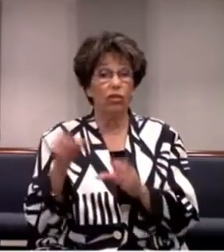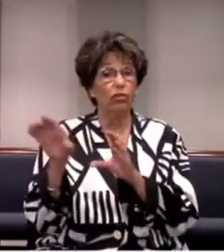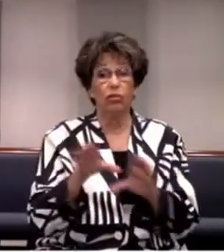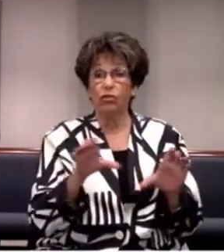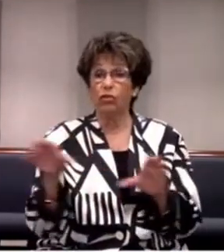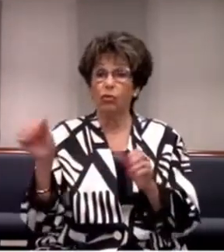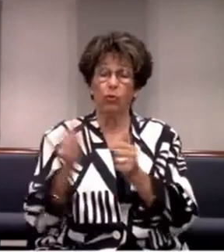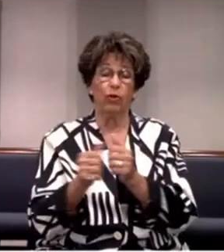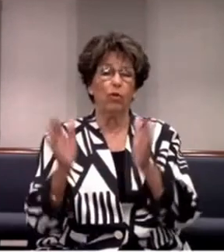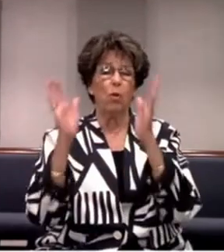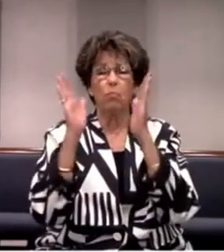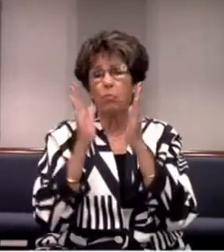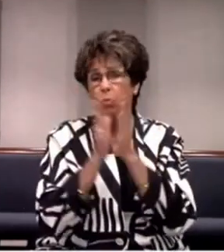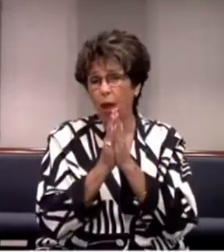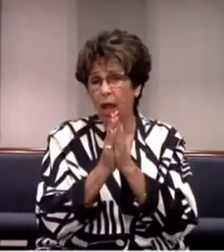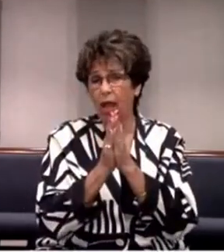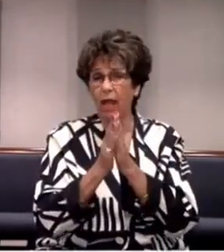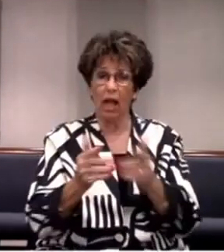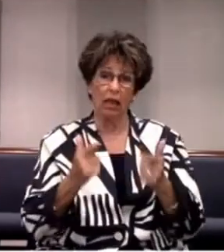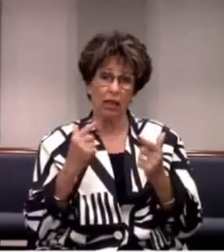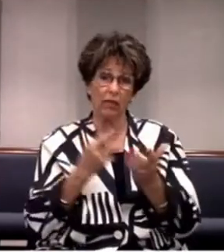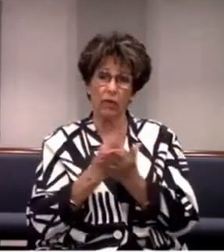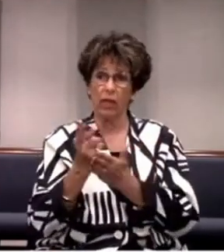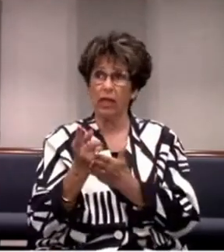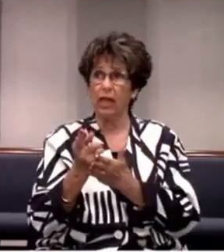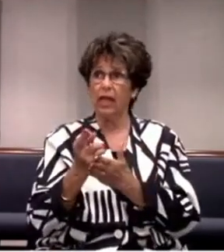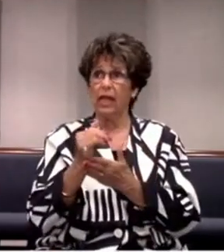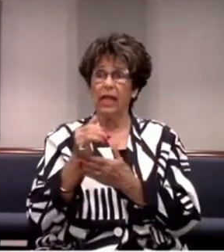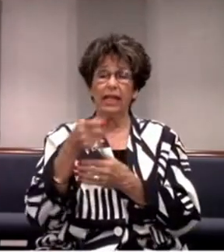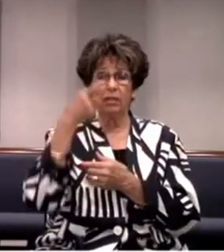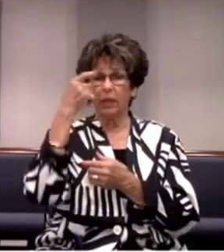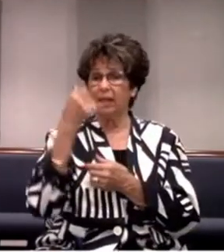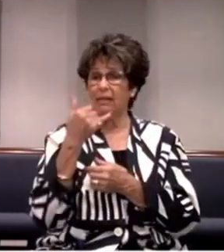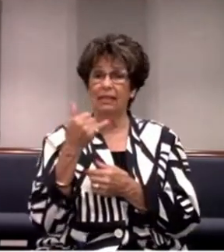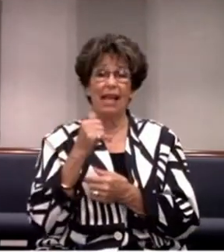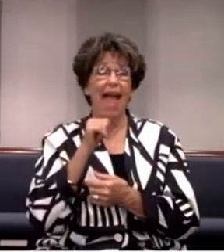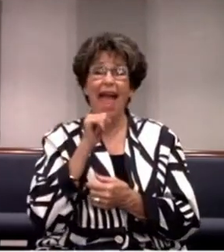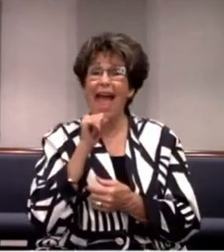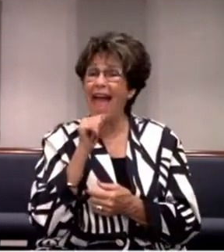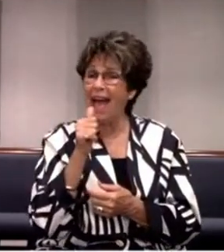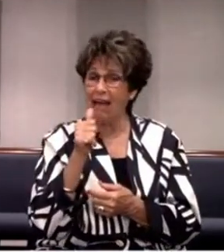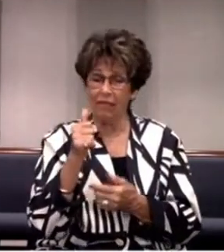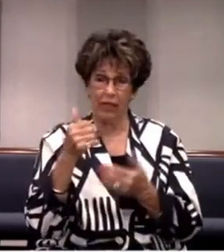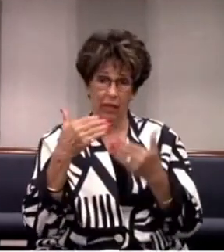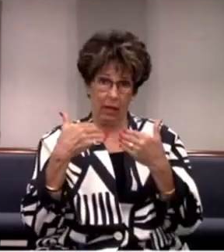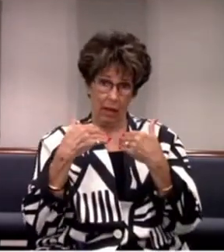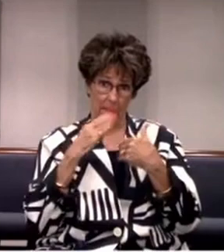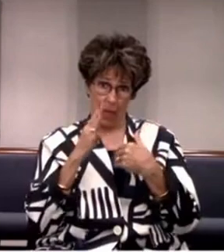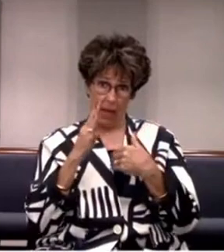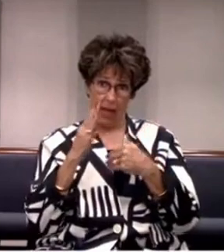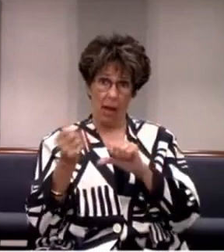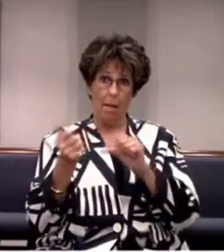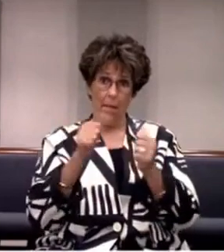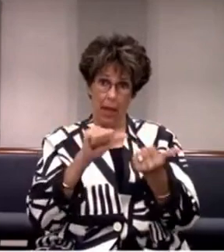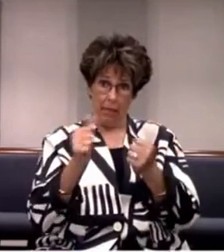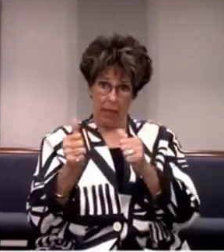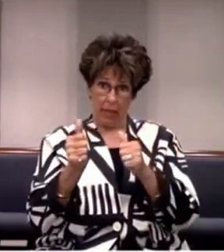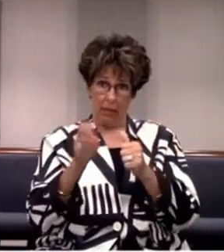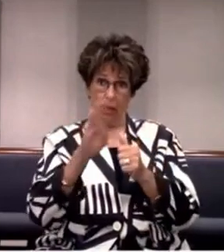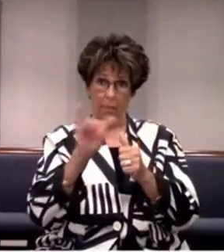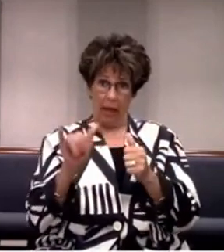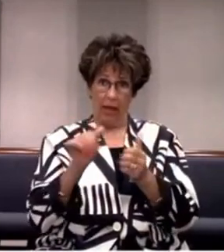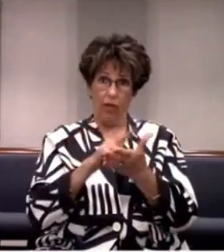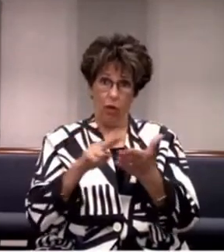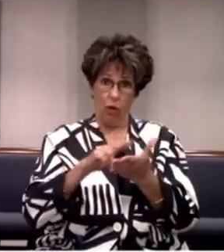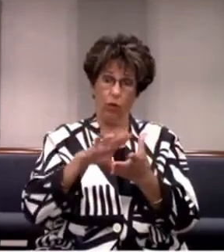nothing like that is because they really and truly haven't been baptized by the Holy Ghost.